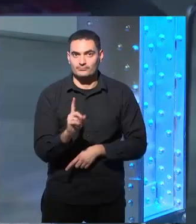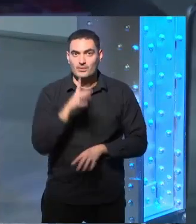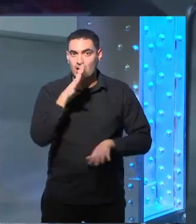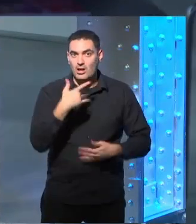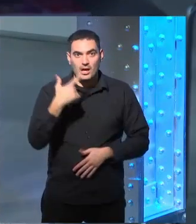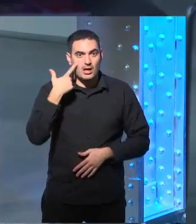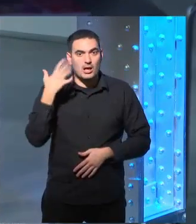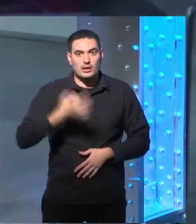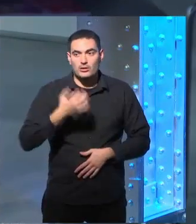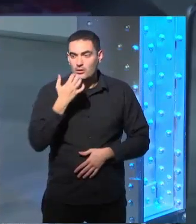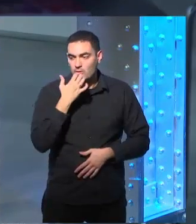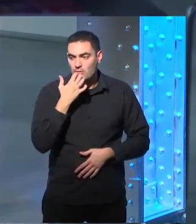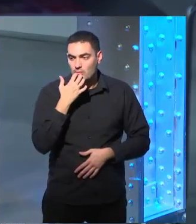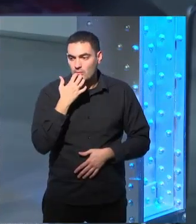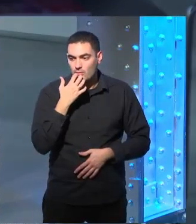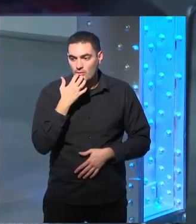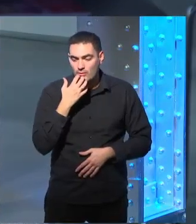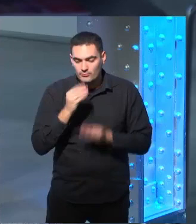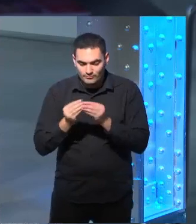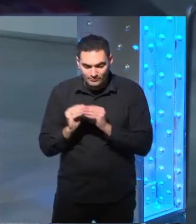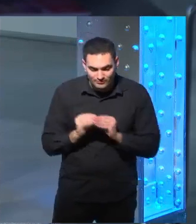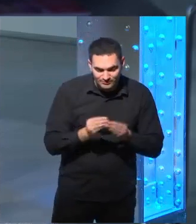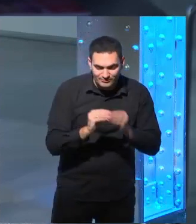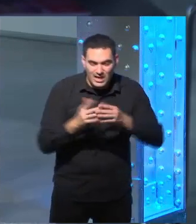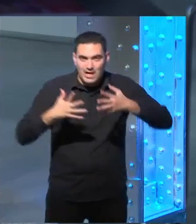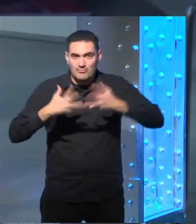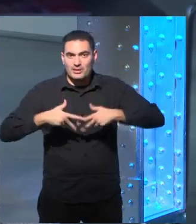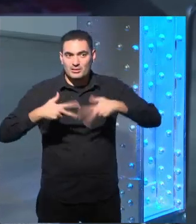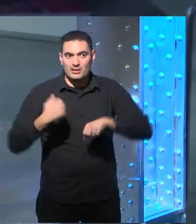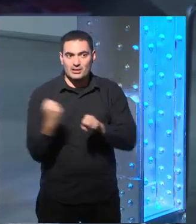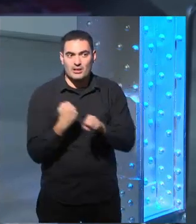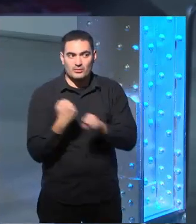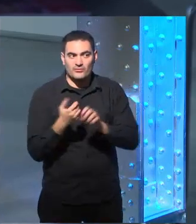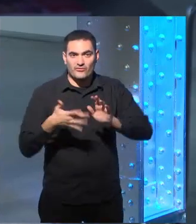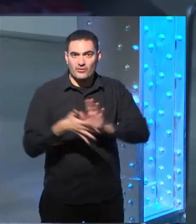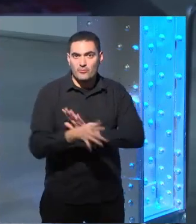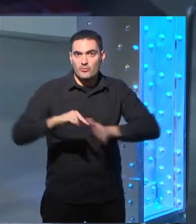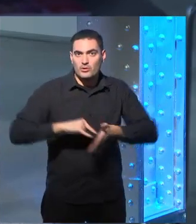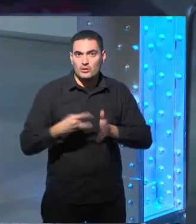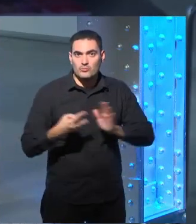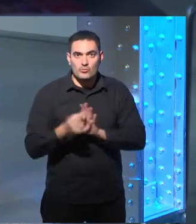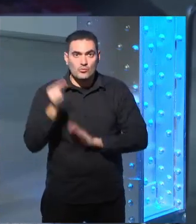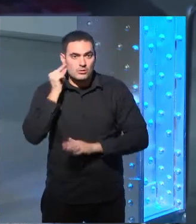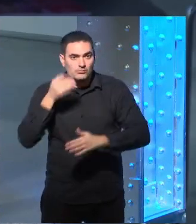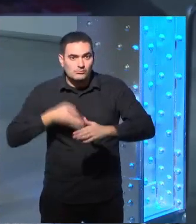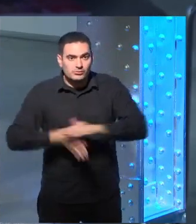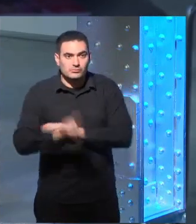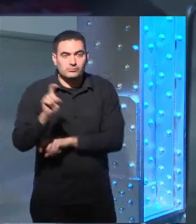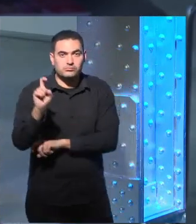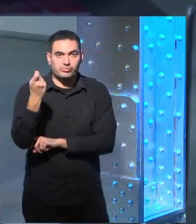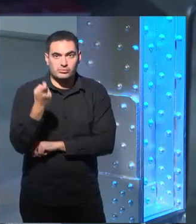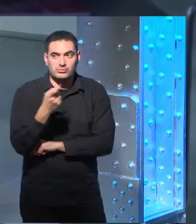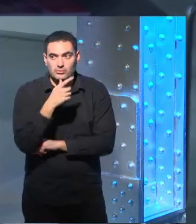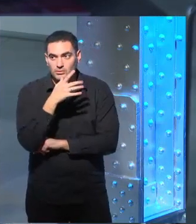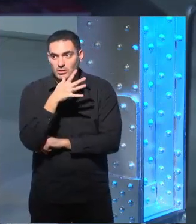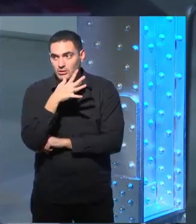physical strength is not going to be so fundamental. But for example, manufacturing or administrative work,